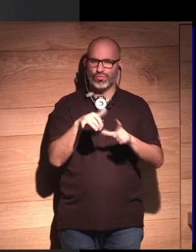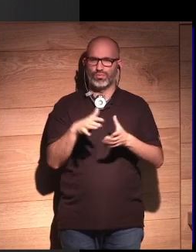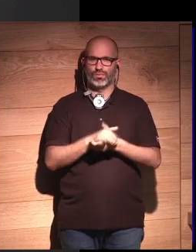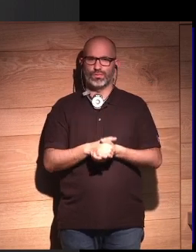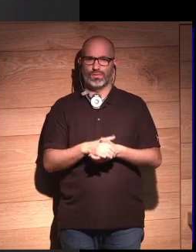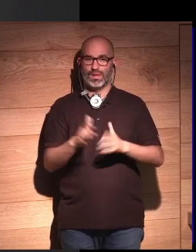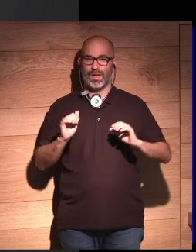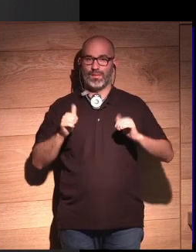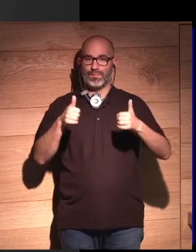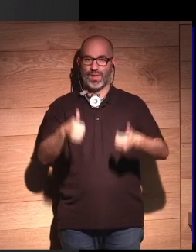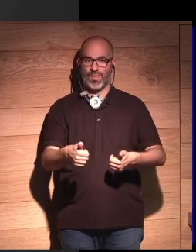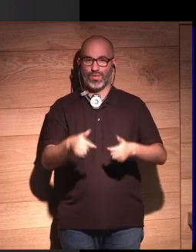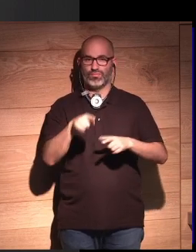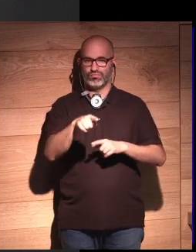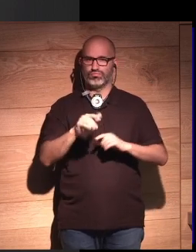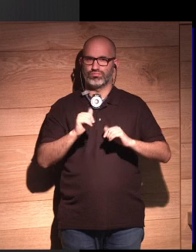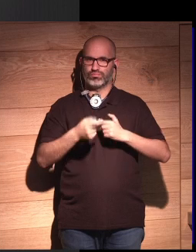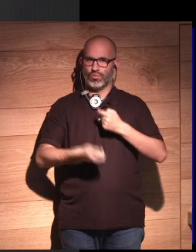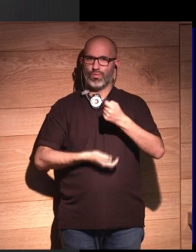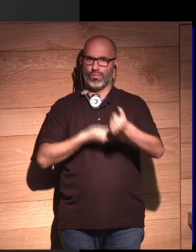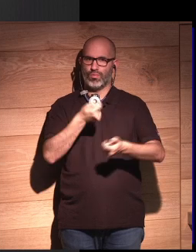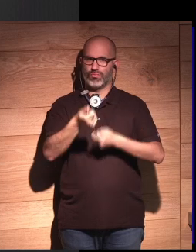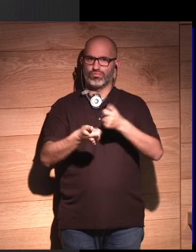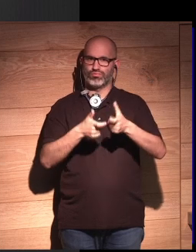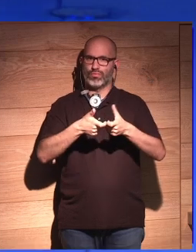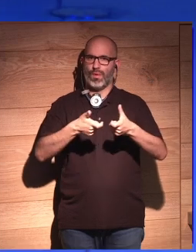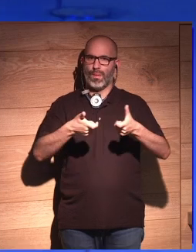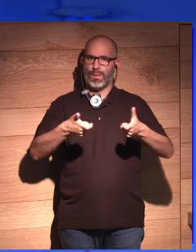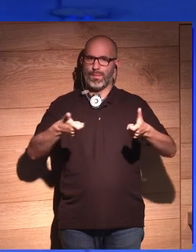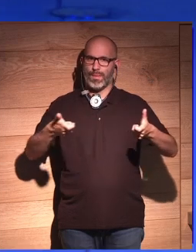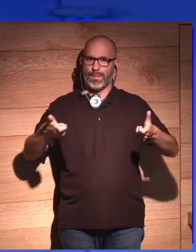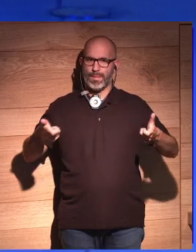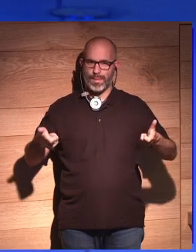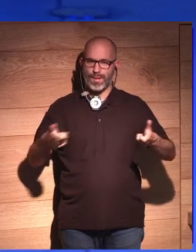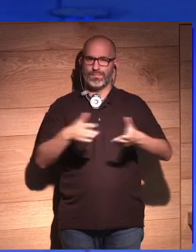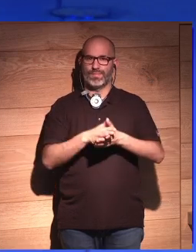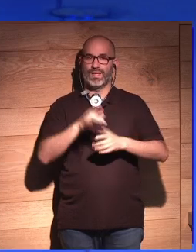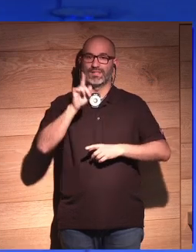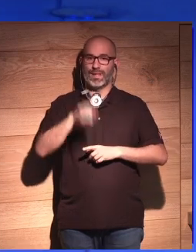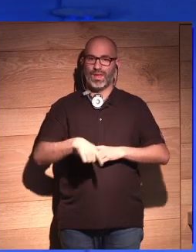public space, and we found that our filmmakers were making things for YouTube, showing on YouTube, so we had to follow that.